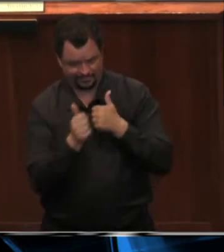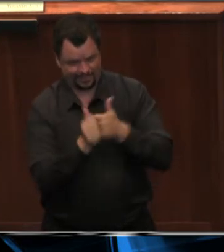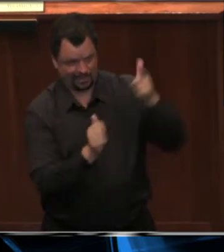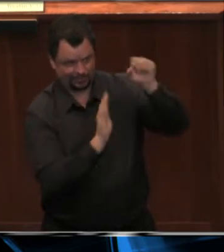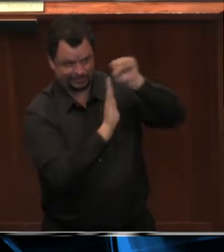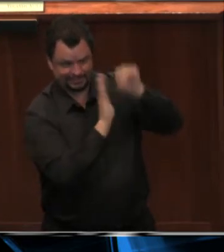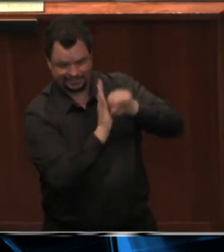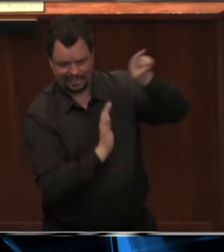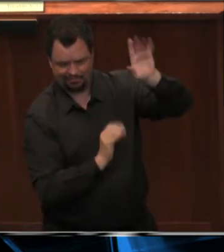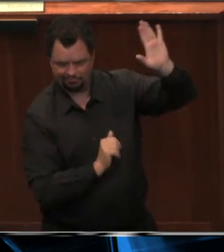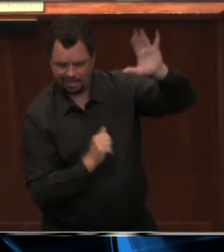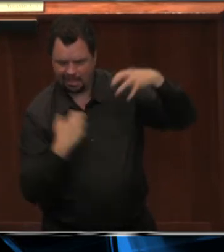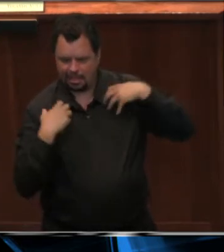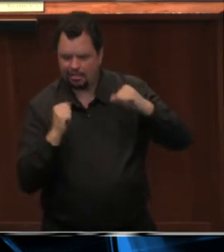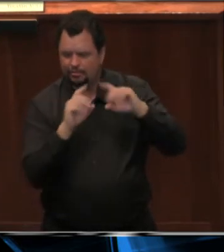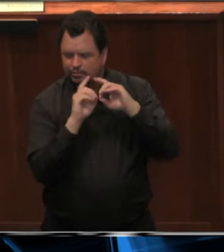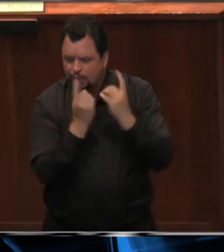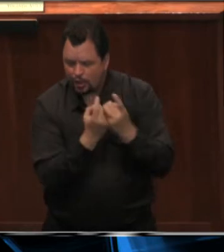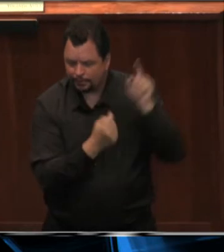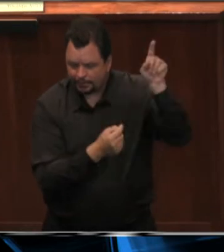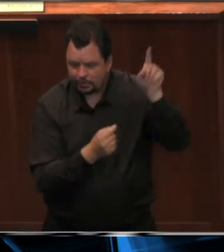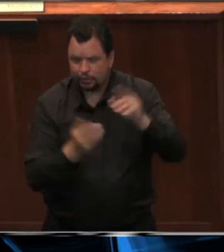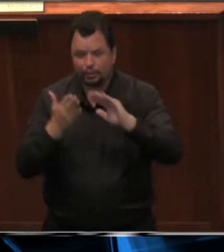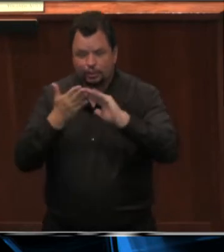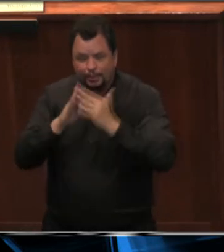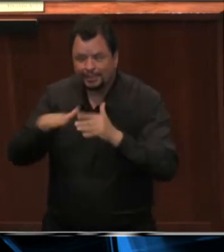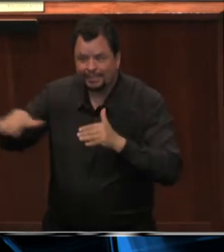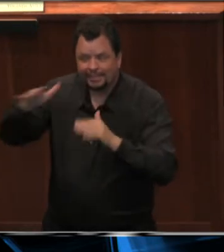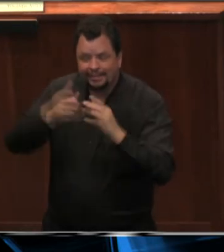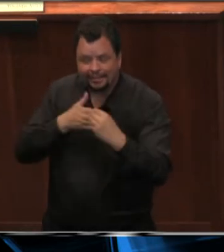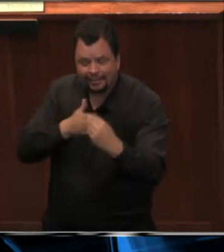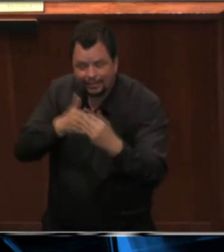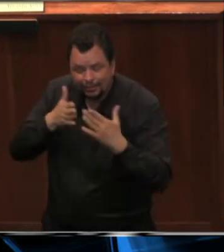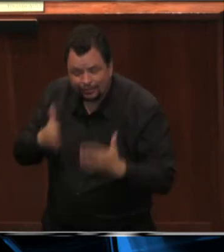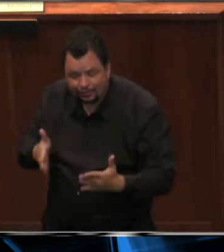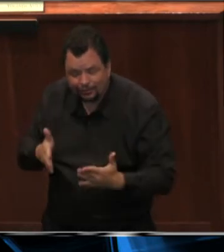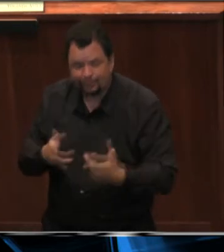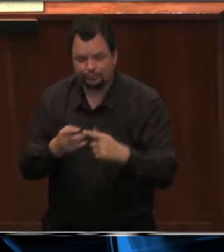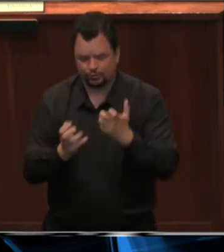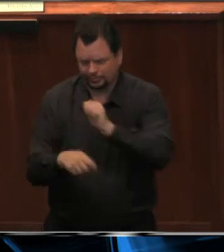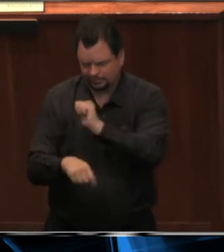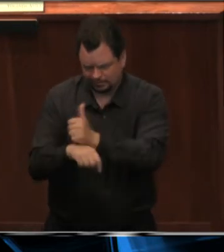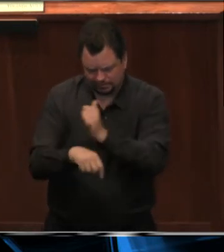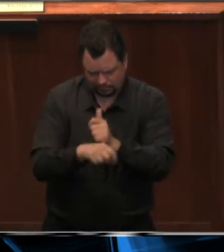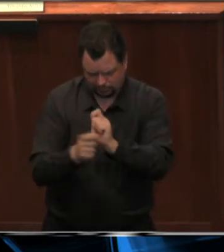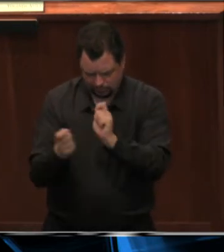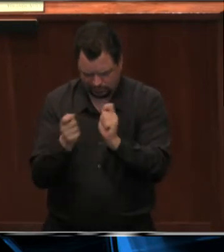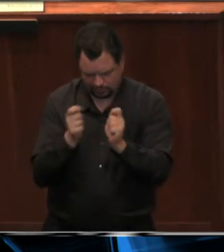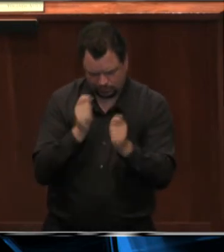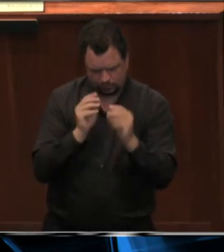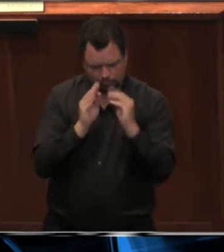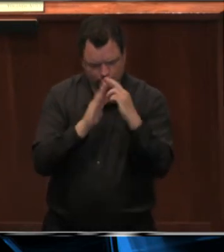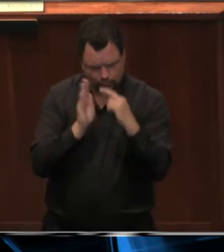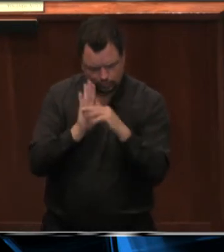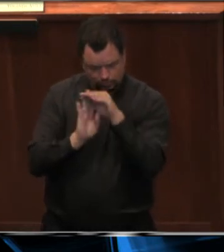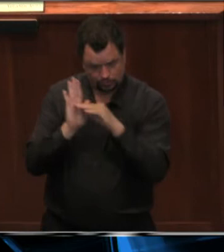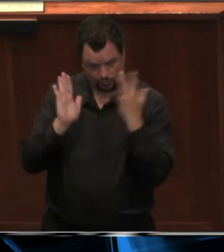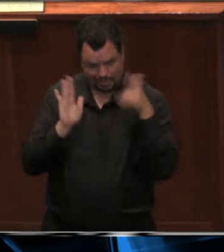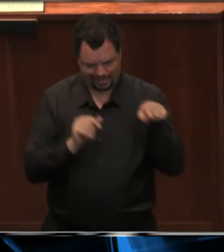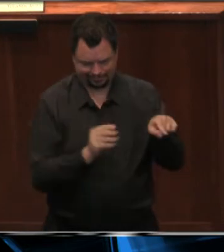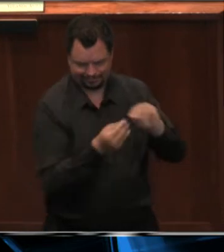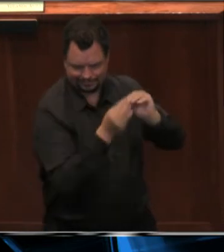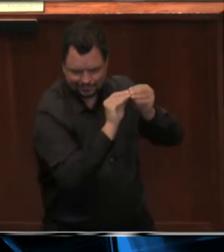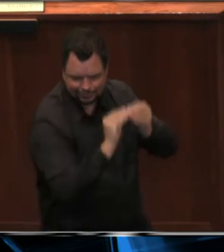community leaders to put forward efforts to change these trends for our community. So when we exceeded that